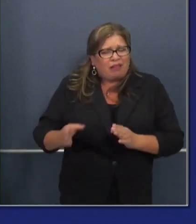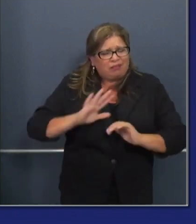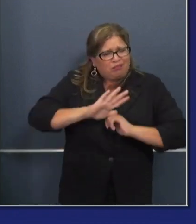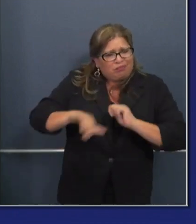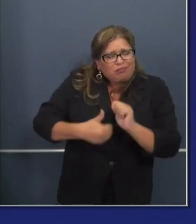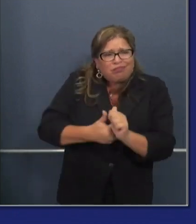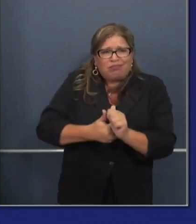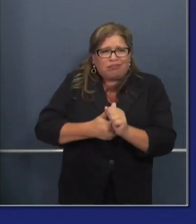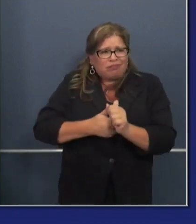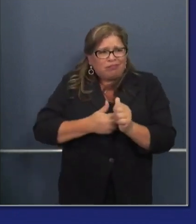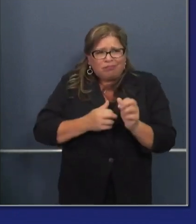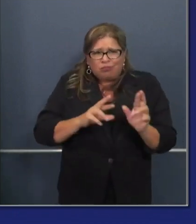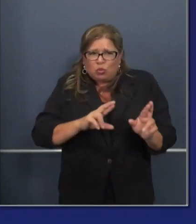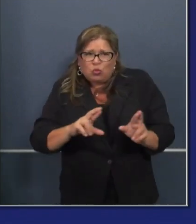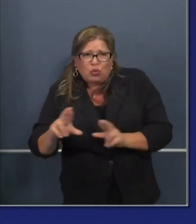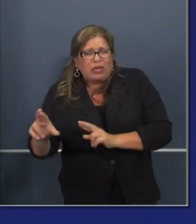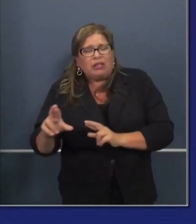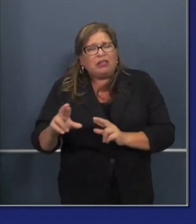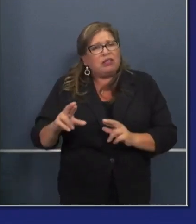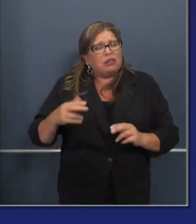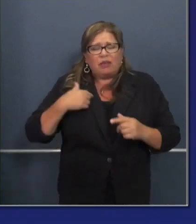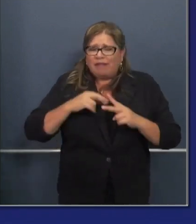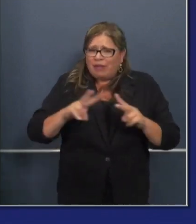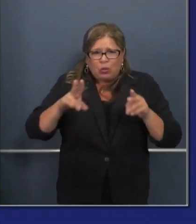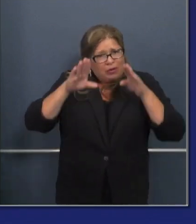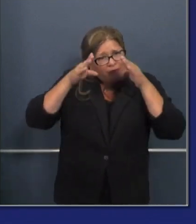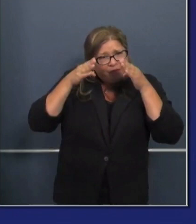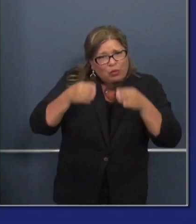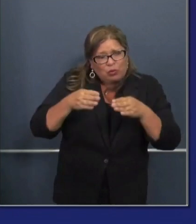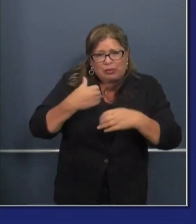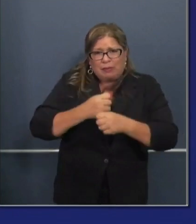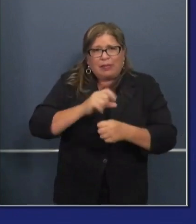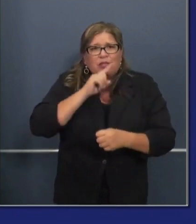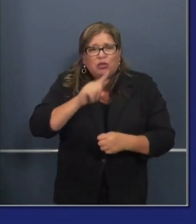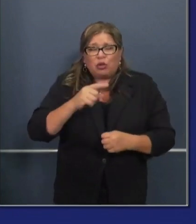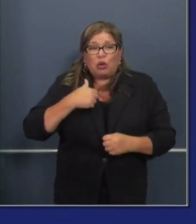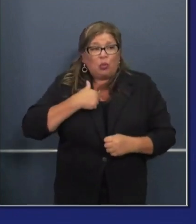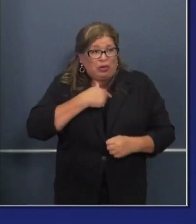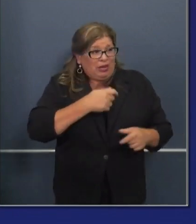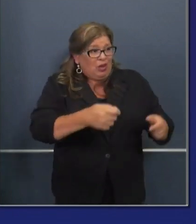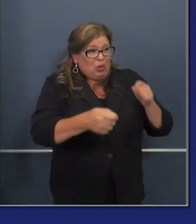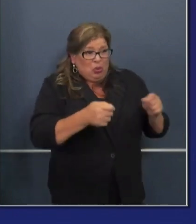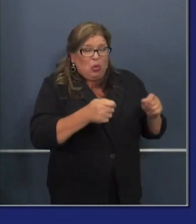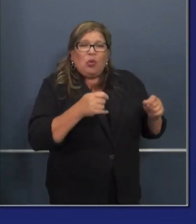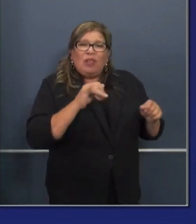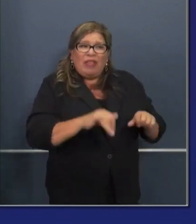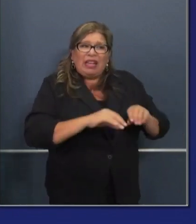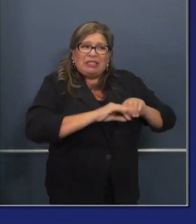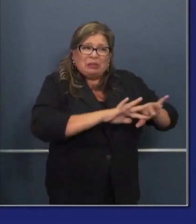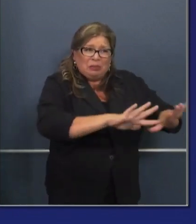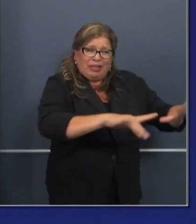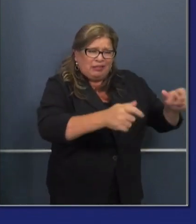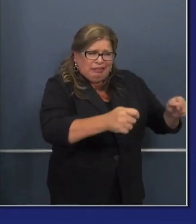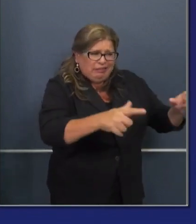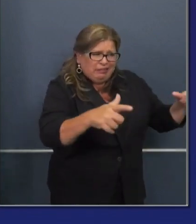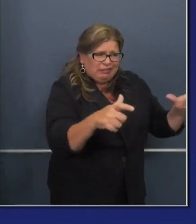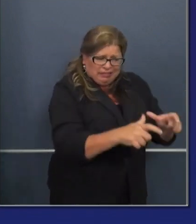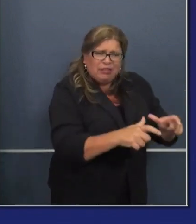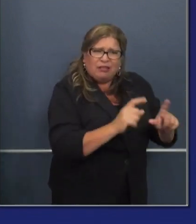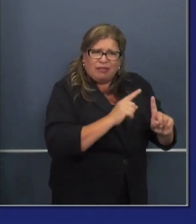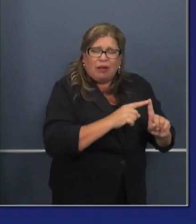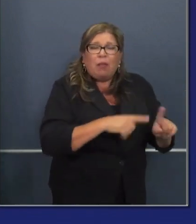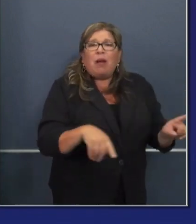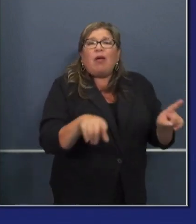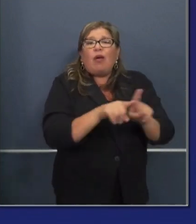very deliberative way on addressing not only the mitigation, but addressing the reopening of economy where people